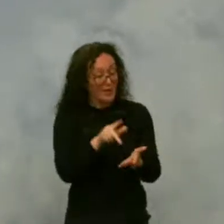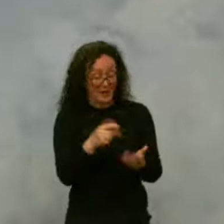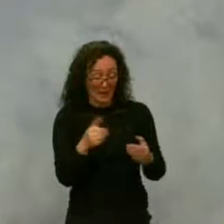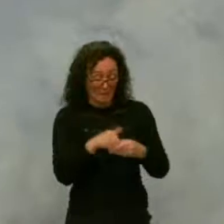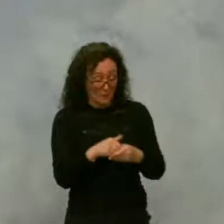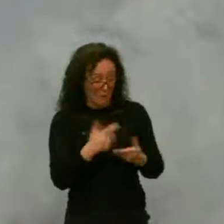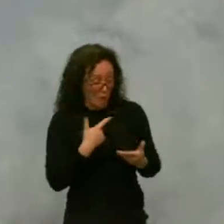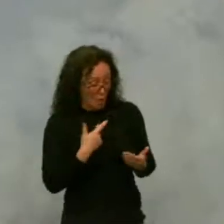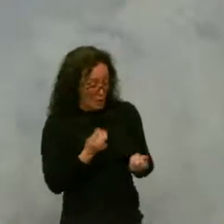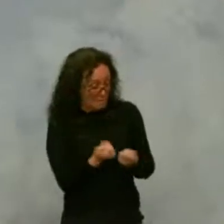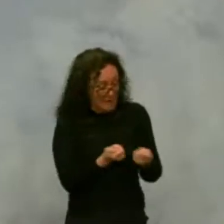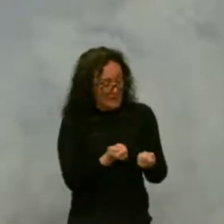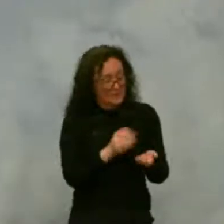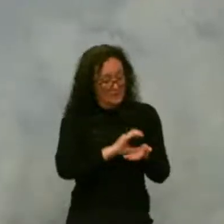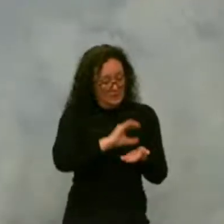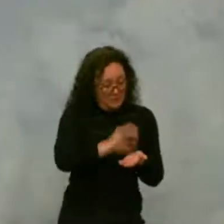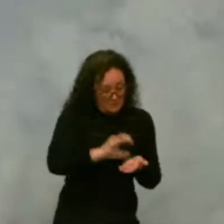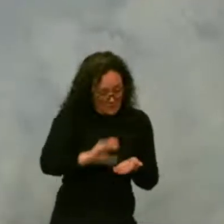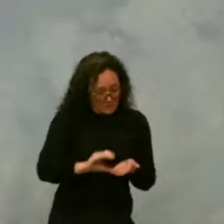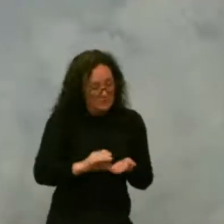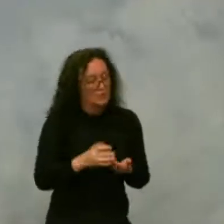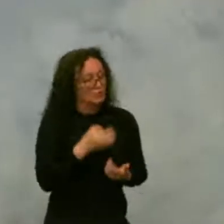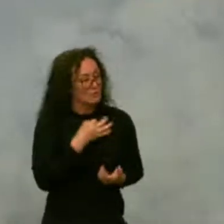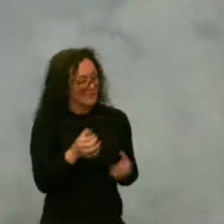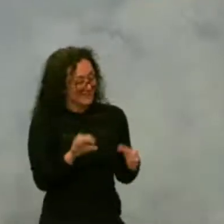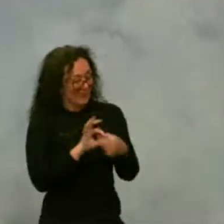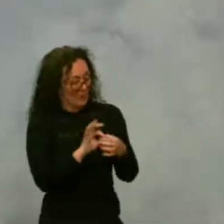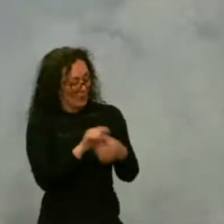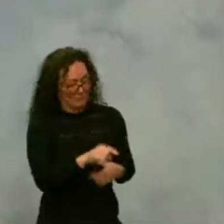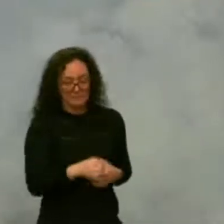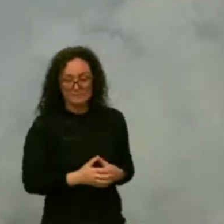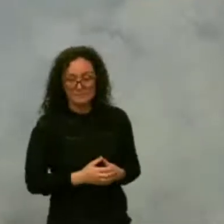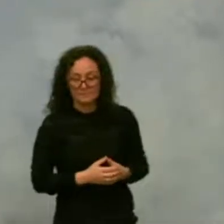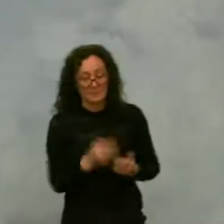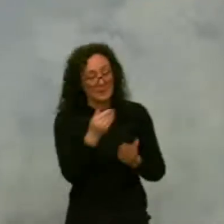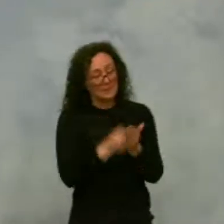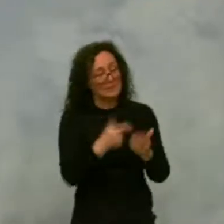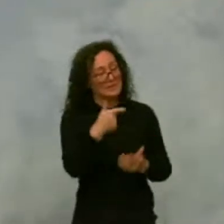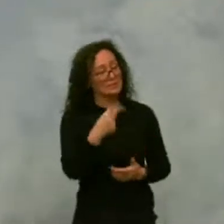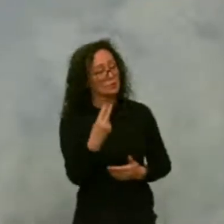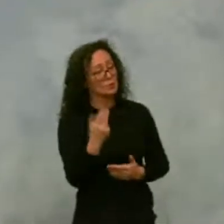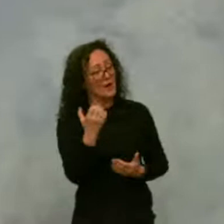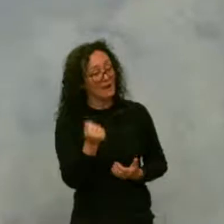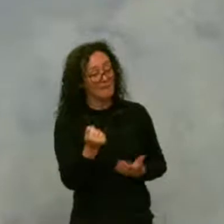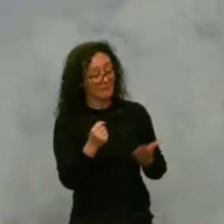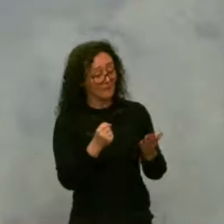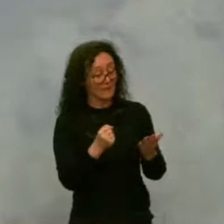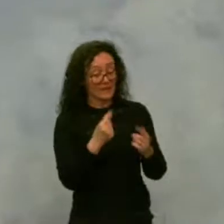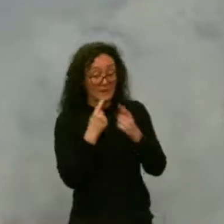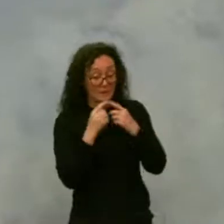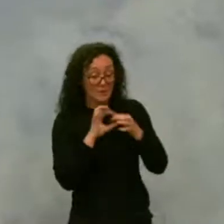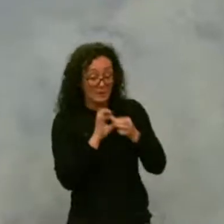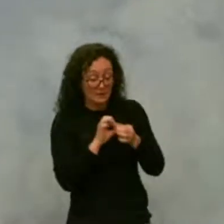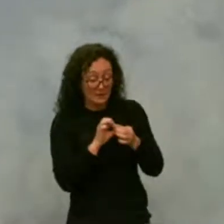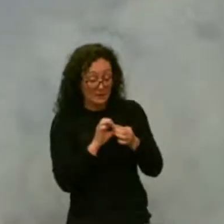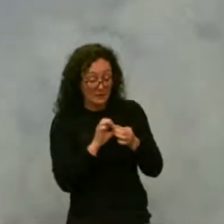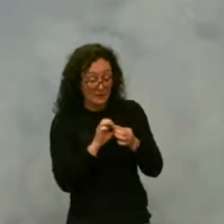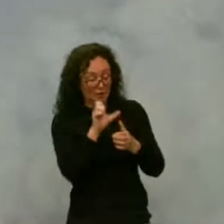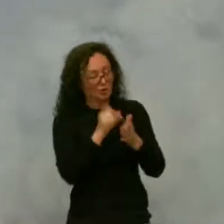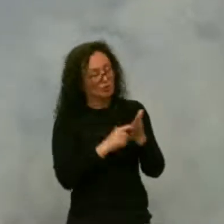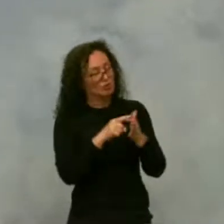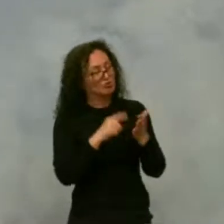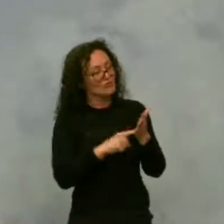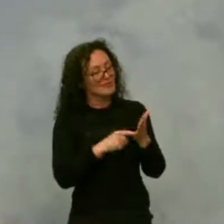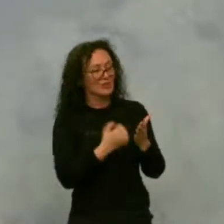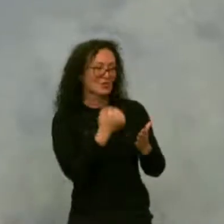associated with those. And over on page 72, what we include in this report is details of the credit rating agencies. There's 3